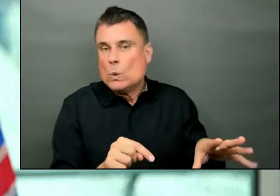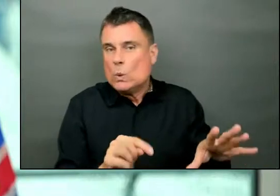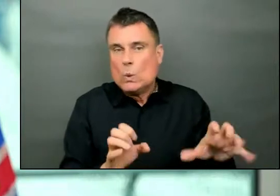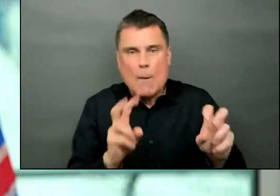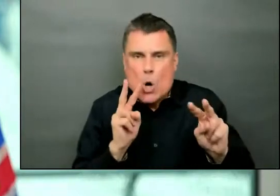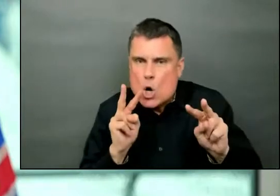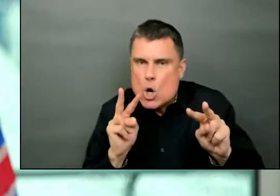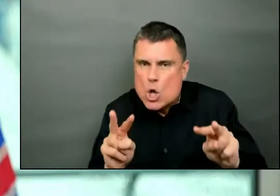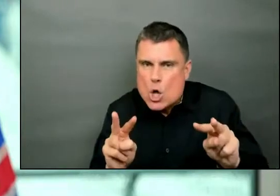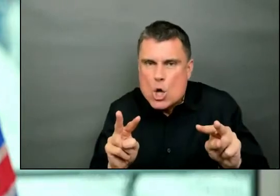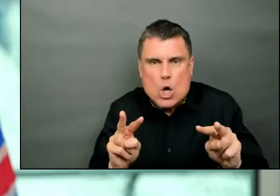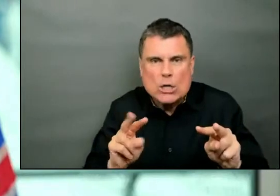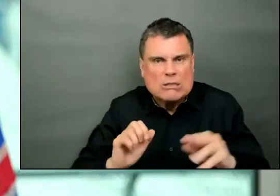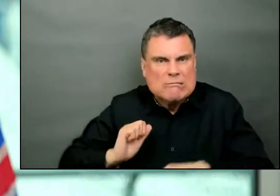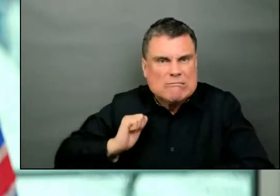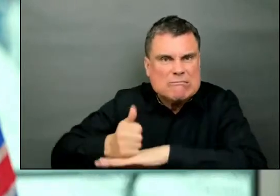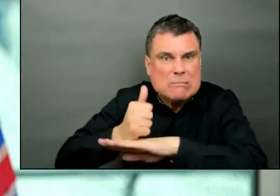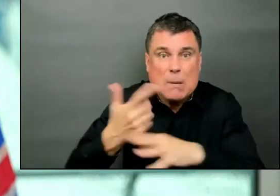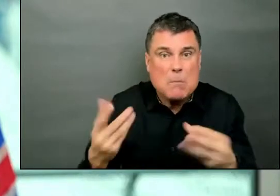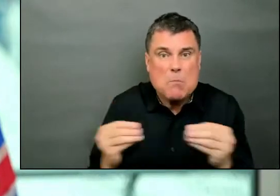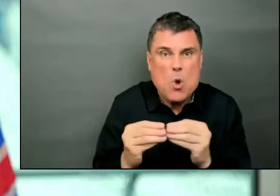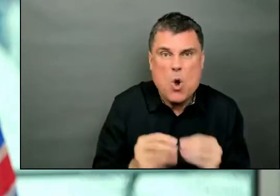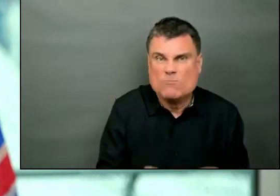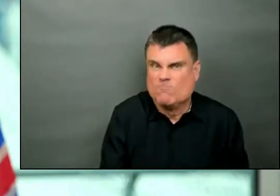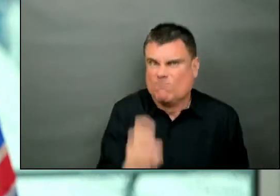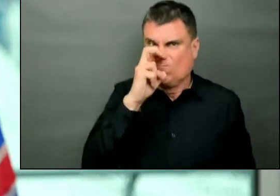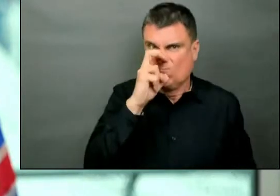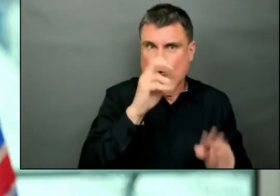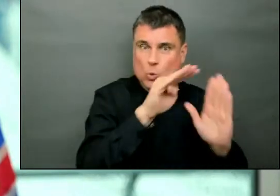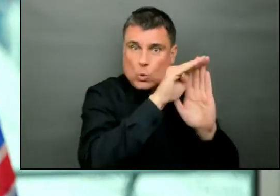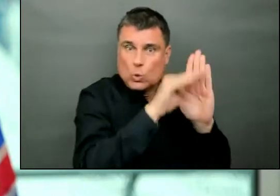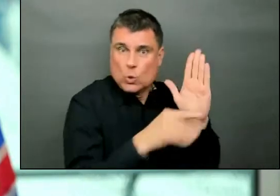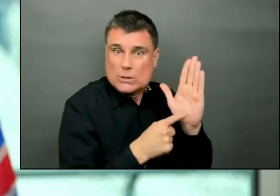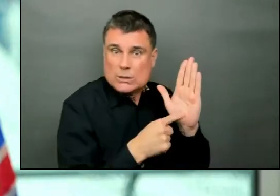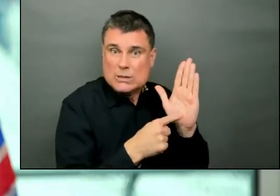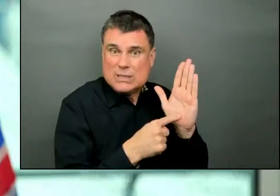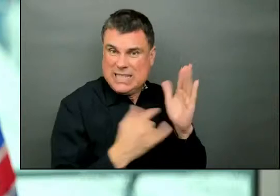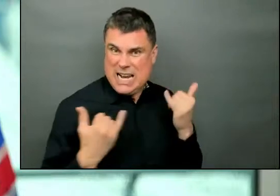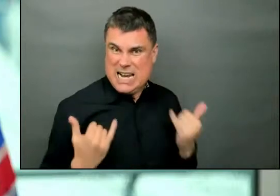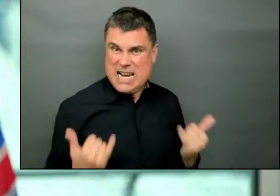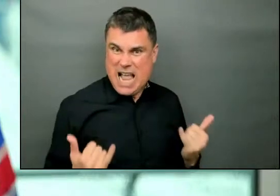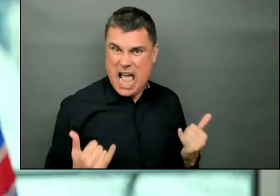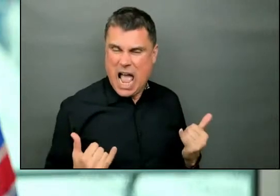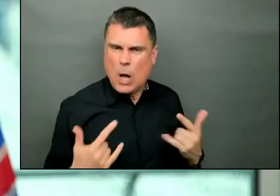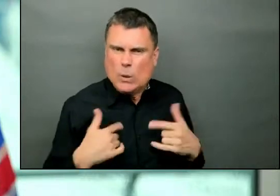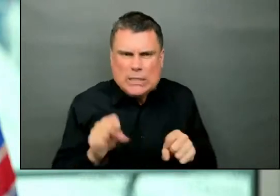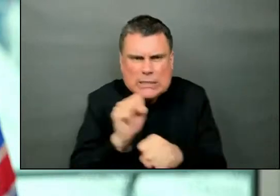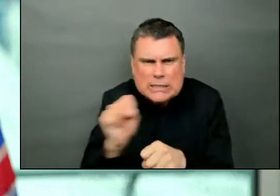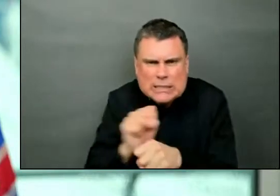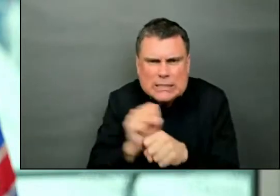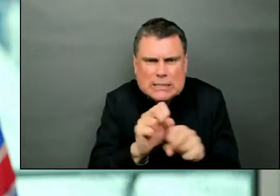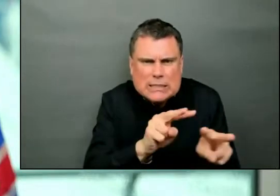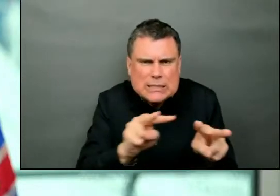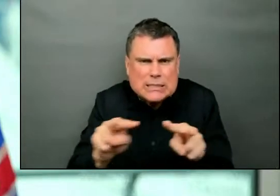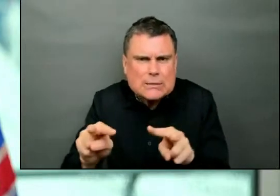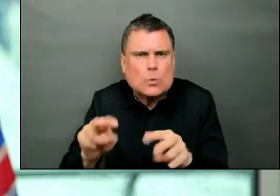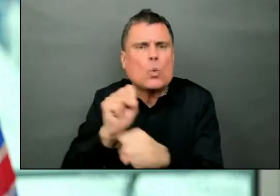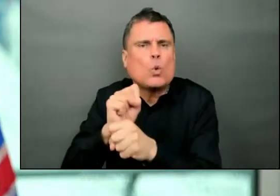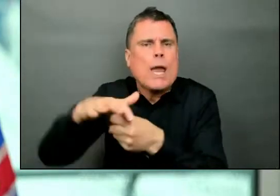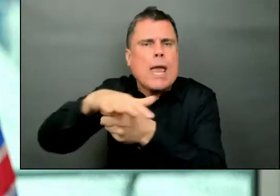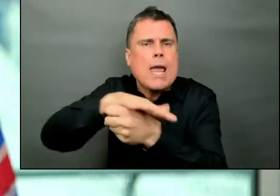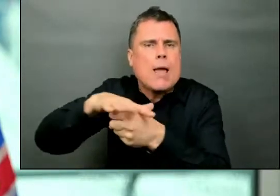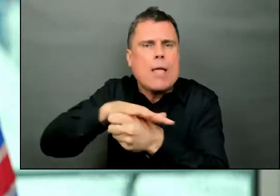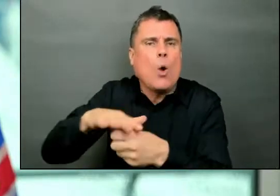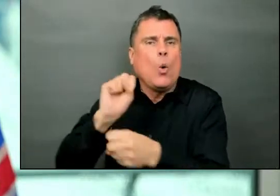that's why we've been paying attention to workplaces, why we're working with WorkSafe BC to get out there into workplaces, why you've seen some of